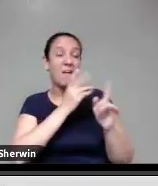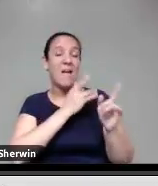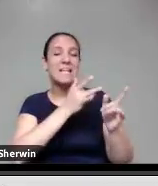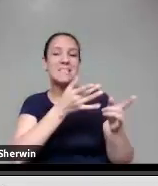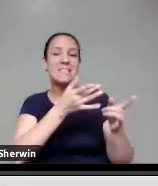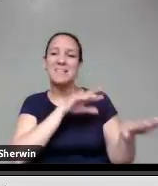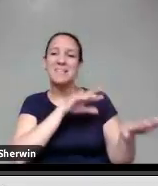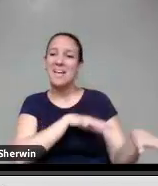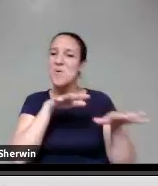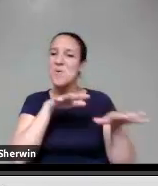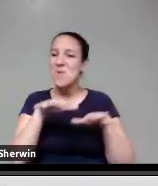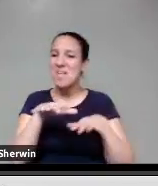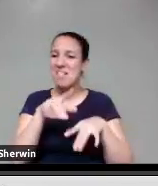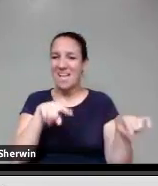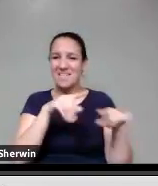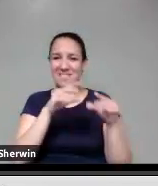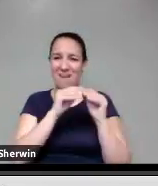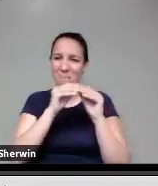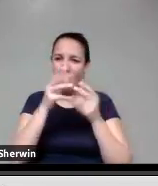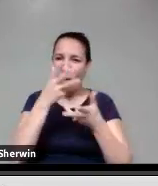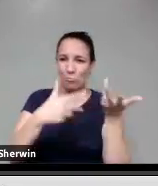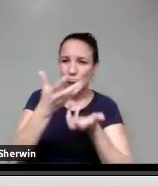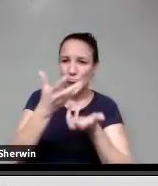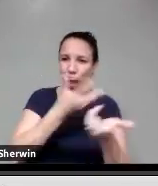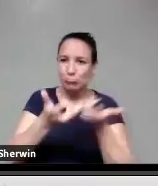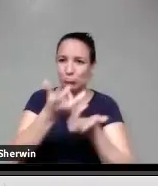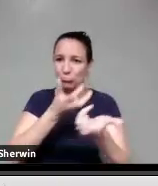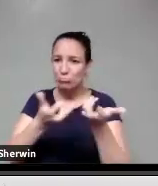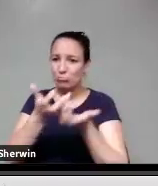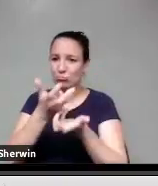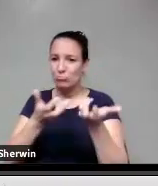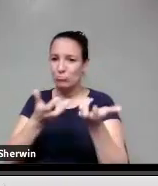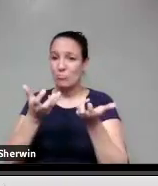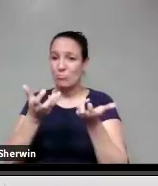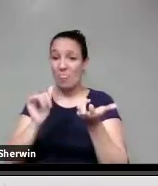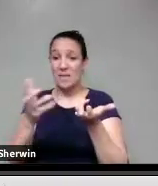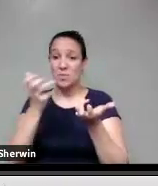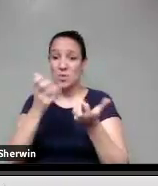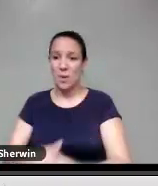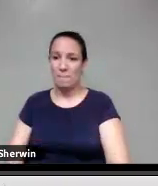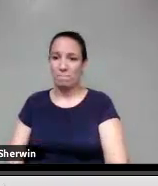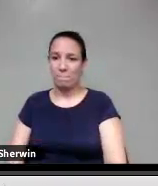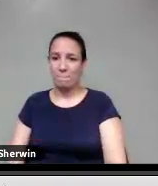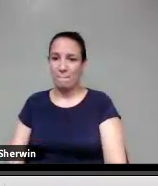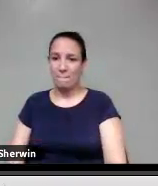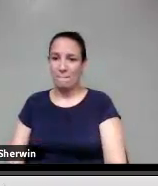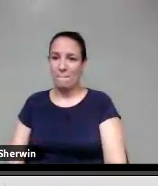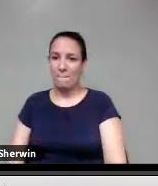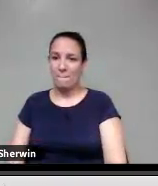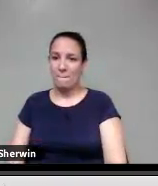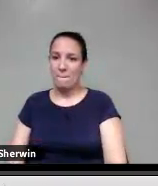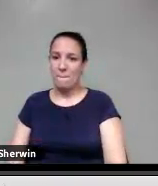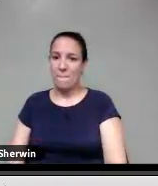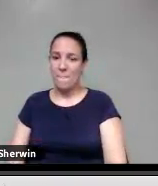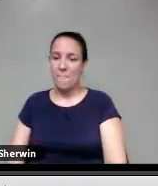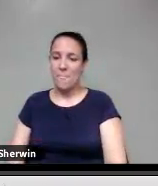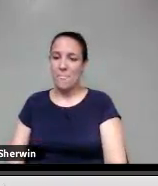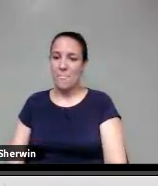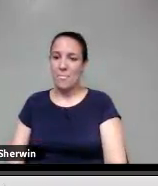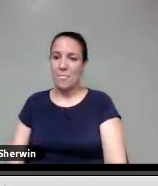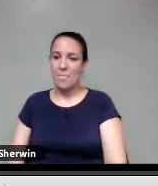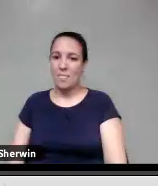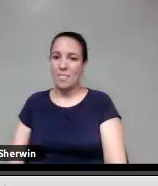them and they get a little more into the conversation, and that's what you're looking for. You're not looking for, when you're doing a focus group, you're not looking